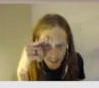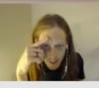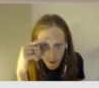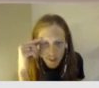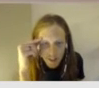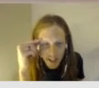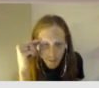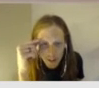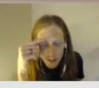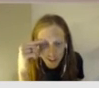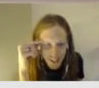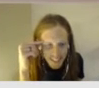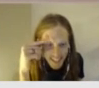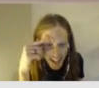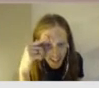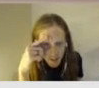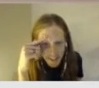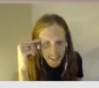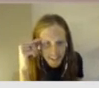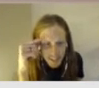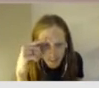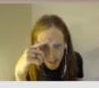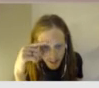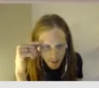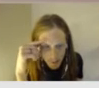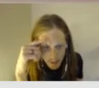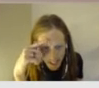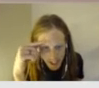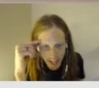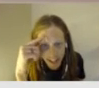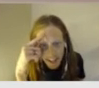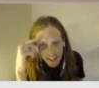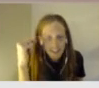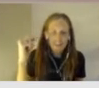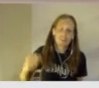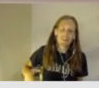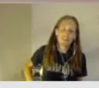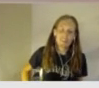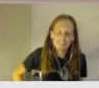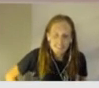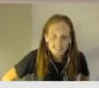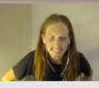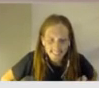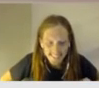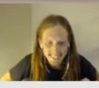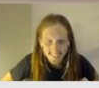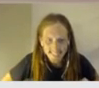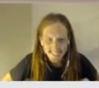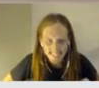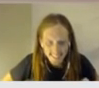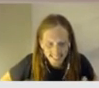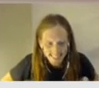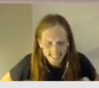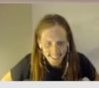photography? What are your strengths in that arena? You seem like an incredibly engaging guy. Oh, well, thanks. I don't see myself.